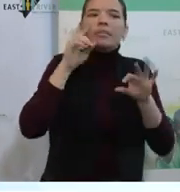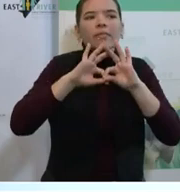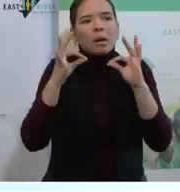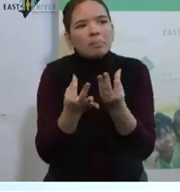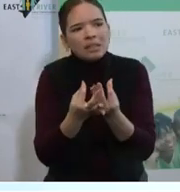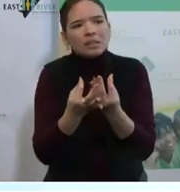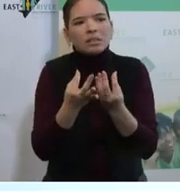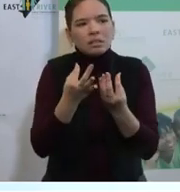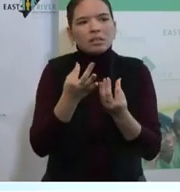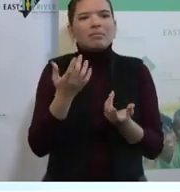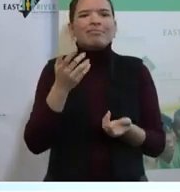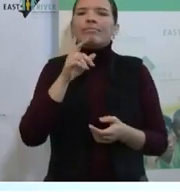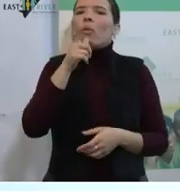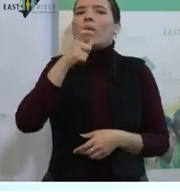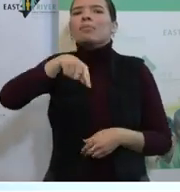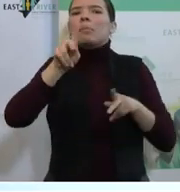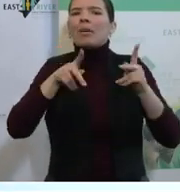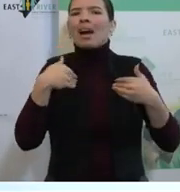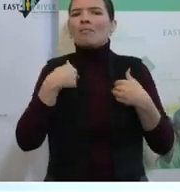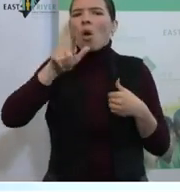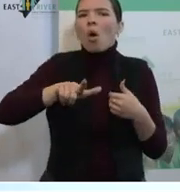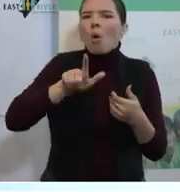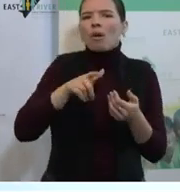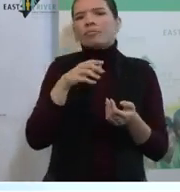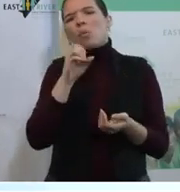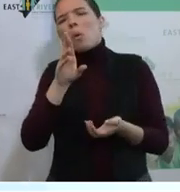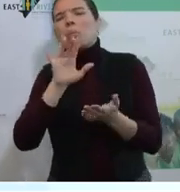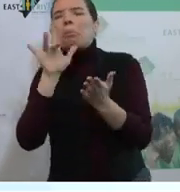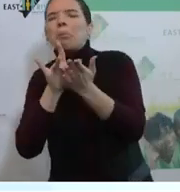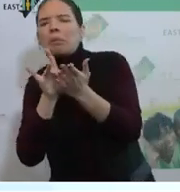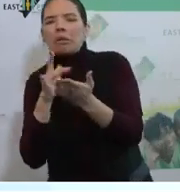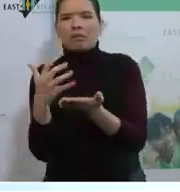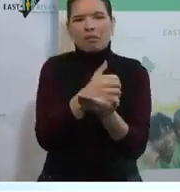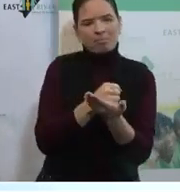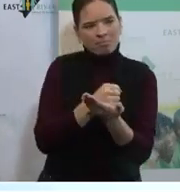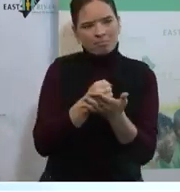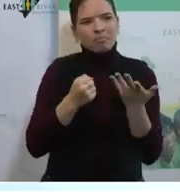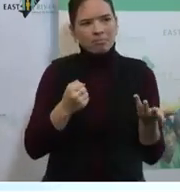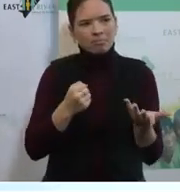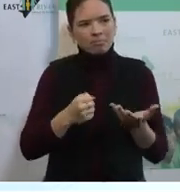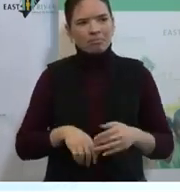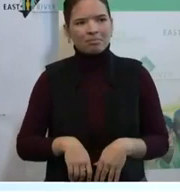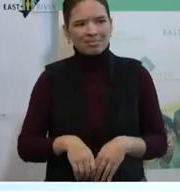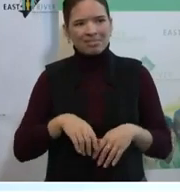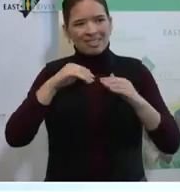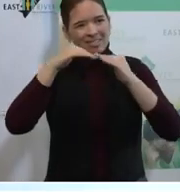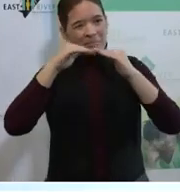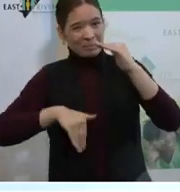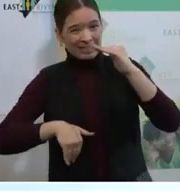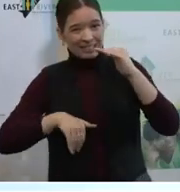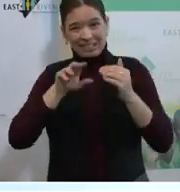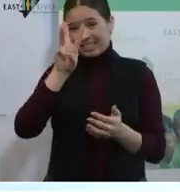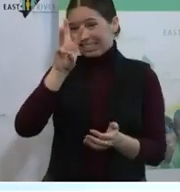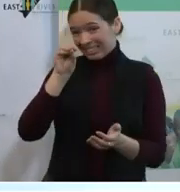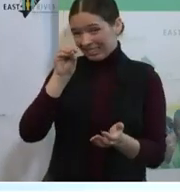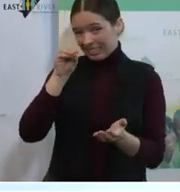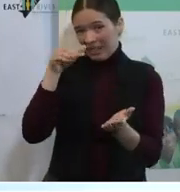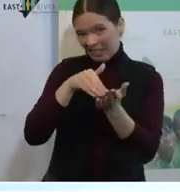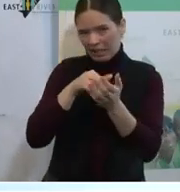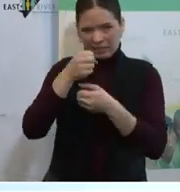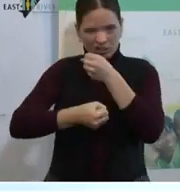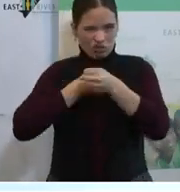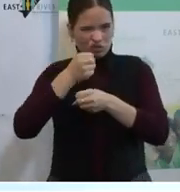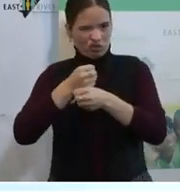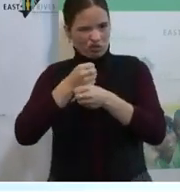Generally, individuals and families making less than $60,000, and you don't have to have kids. You just need to be in